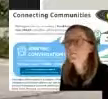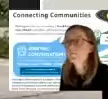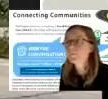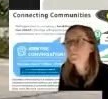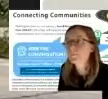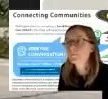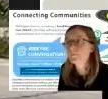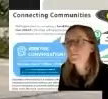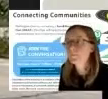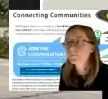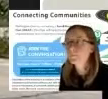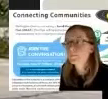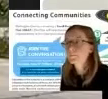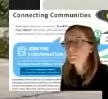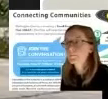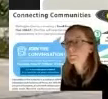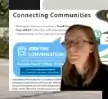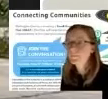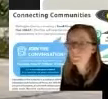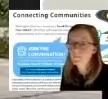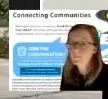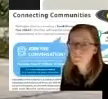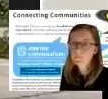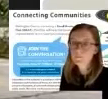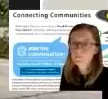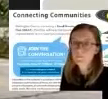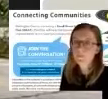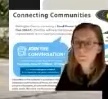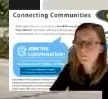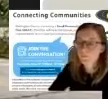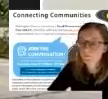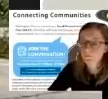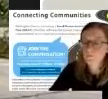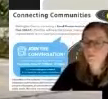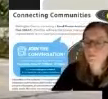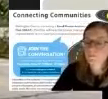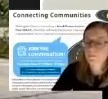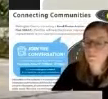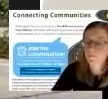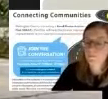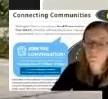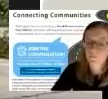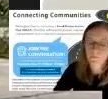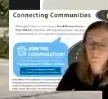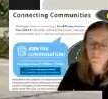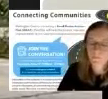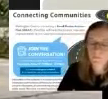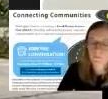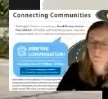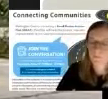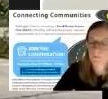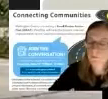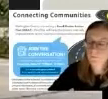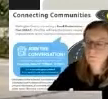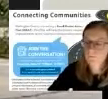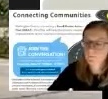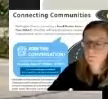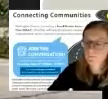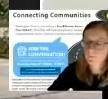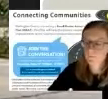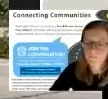identify to address the prevailing issue is evaluated based on criteria